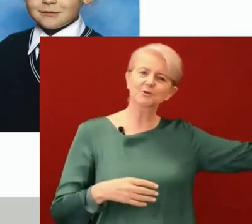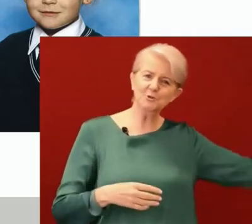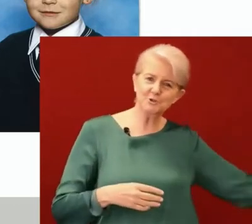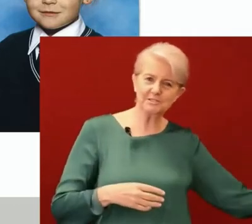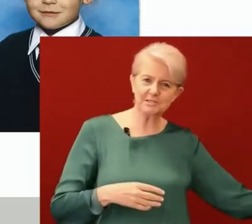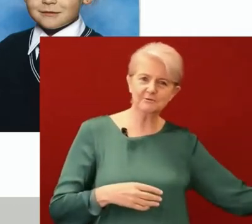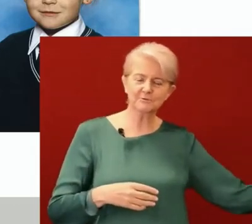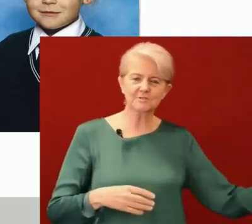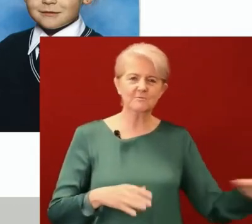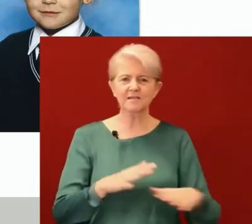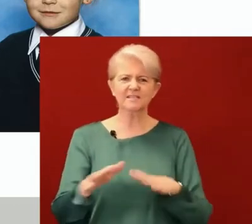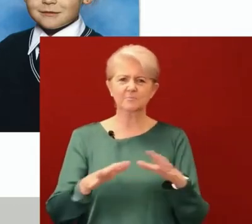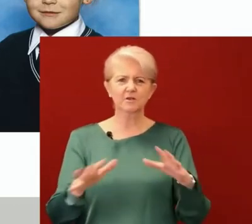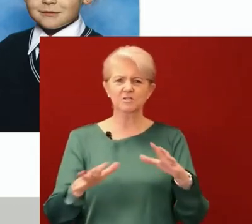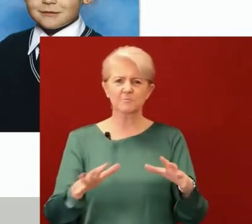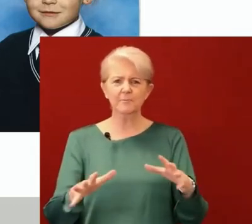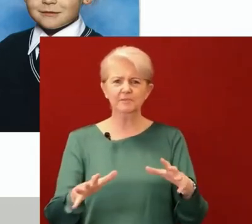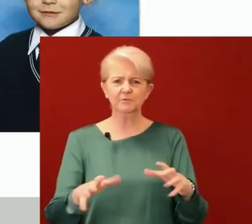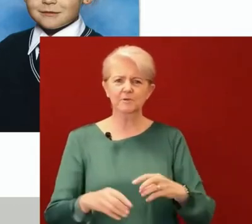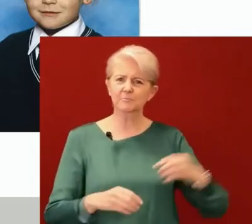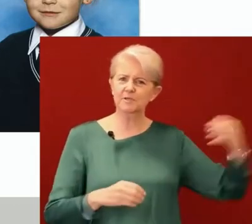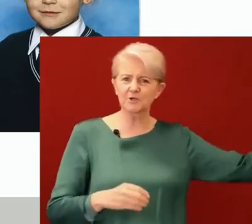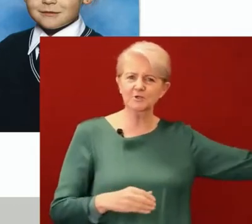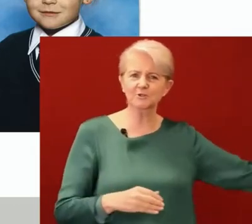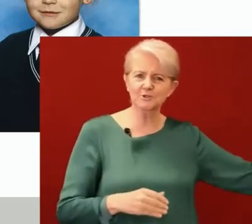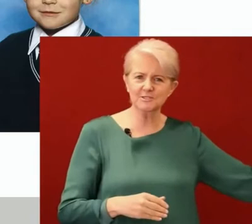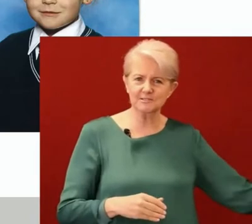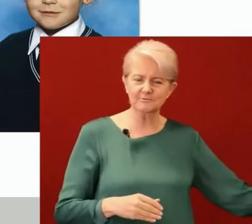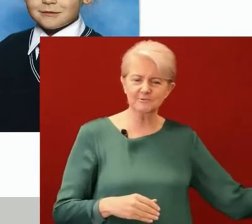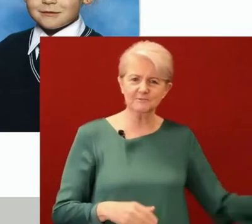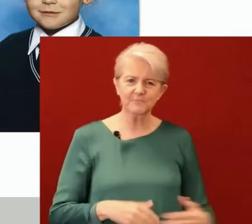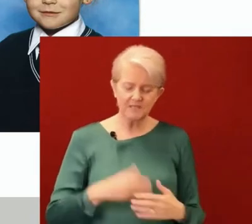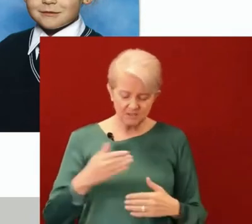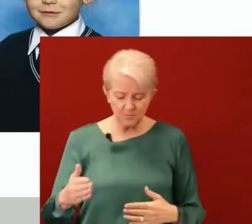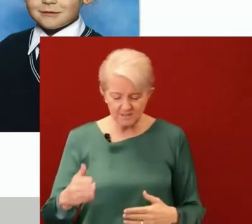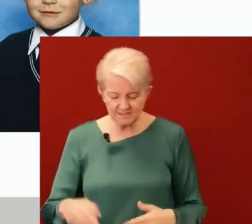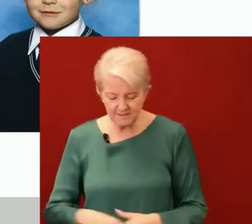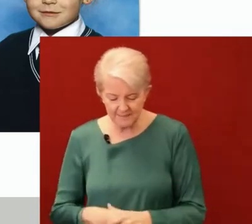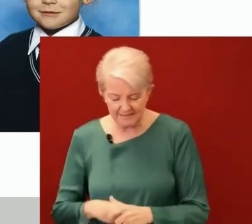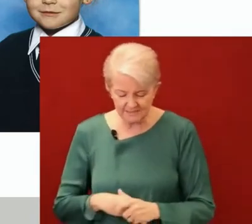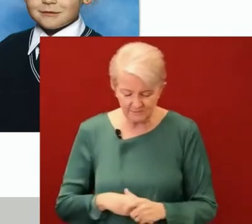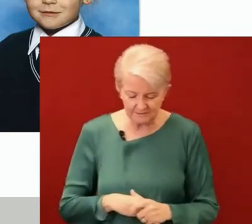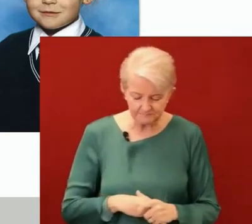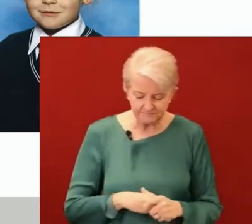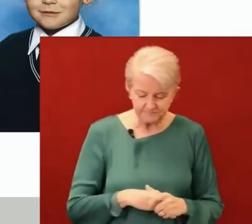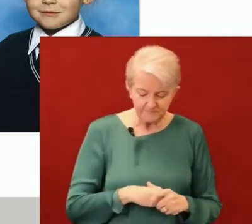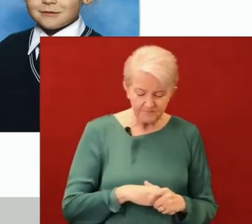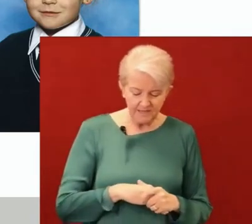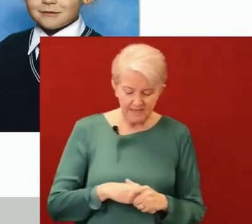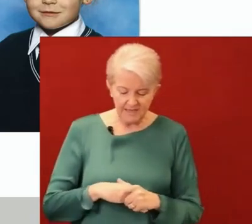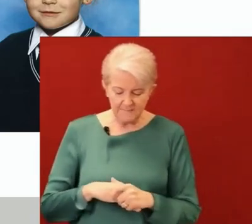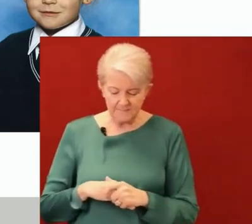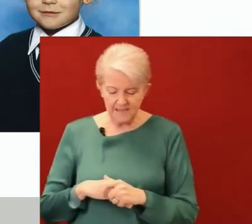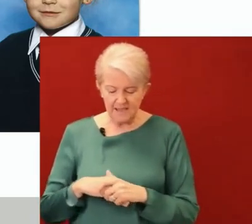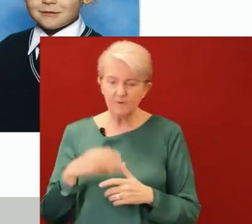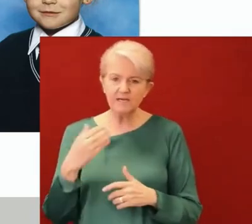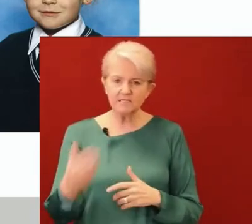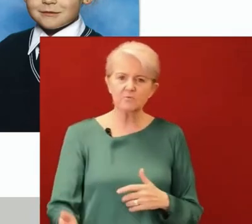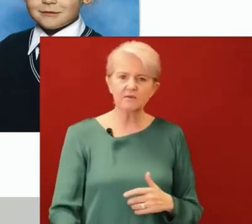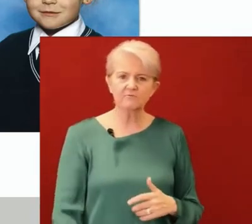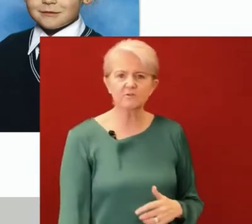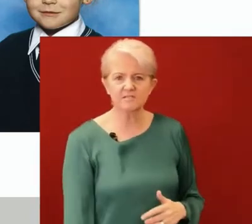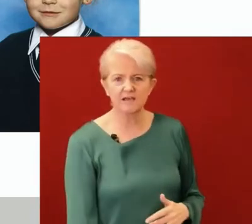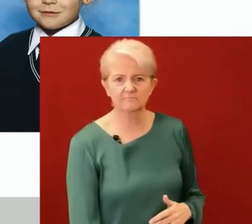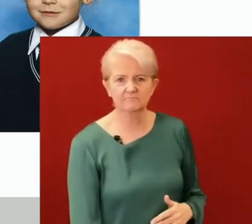you don't lose your skills. You might need to polish them up a little bit, but you don't lose your skills. So I wanted to get back into it. And we